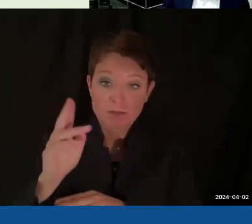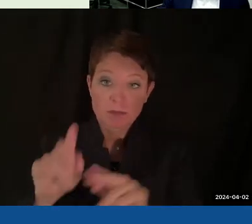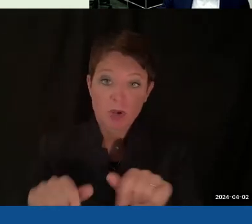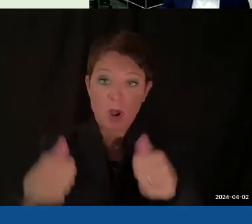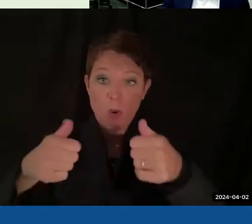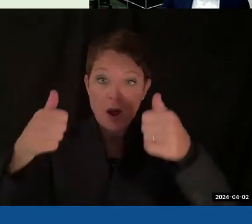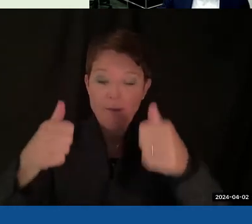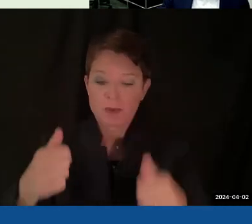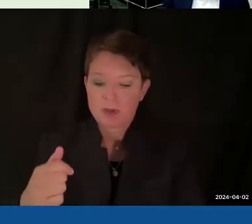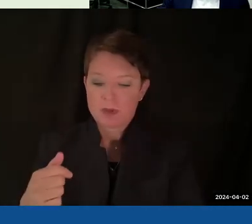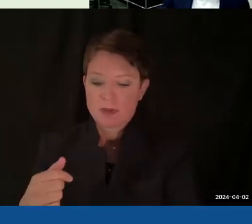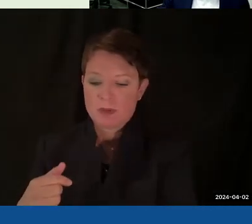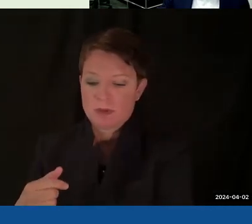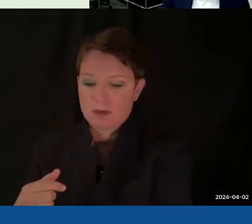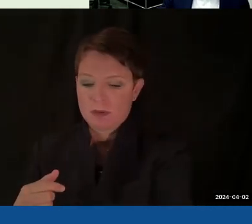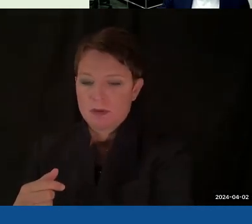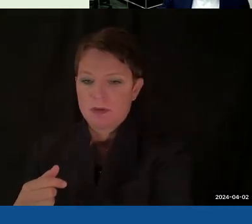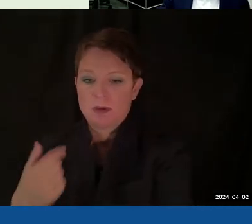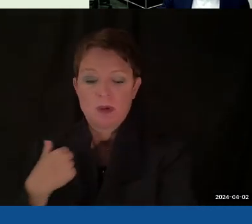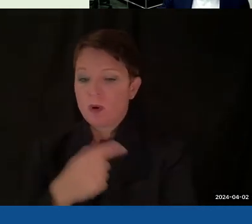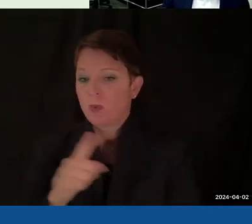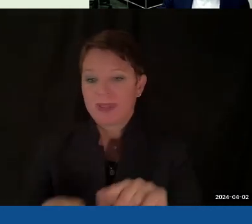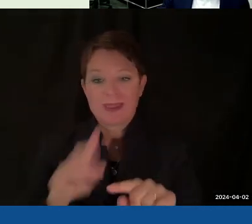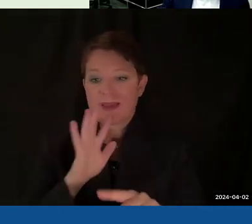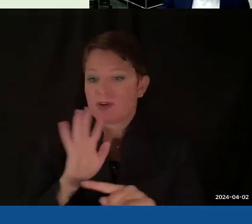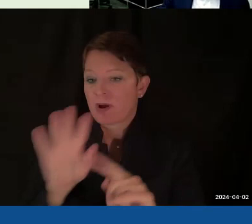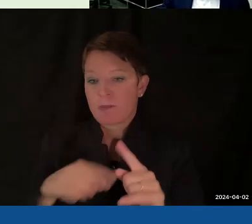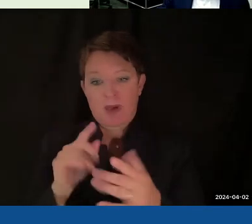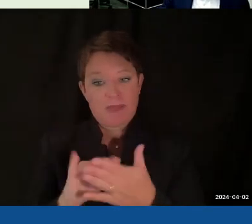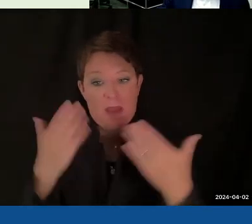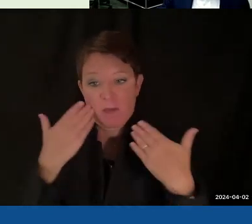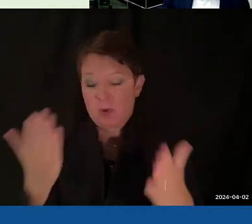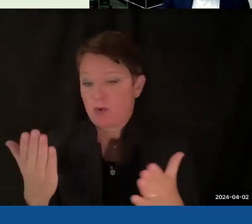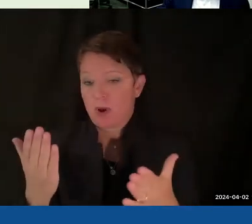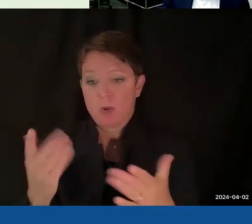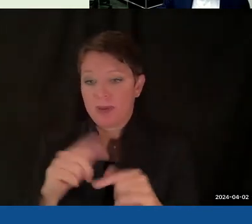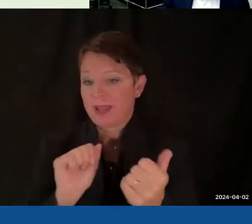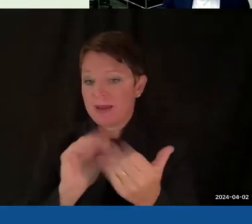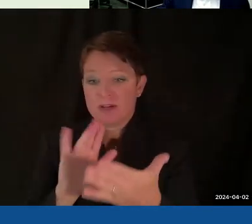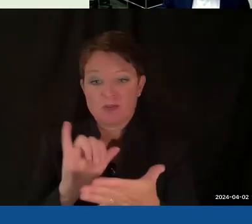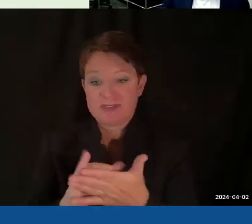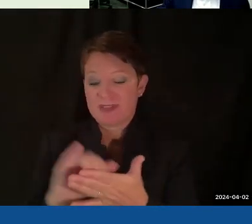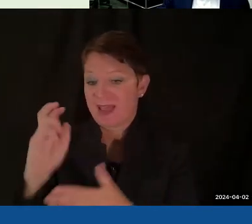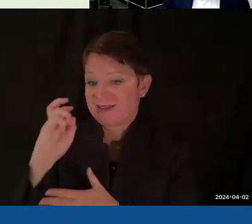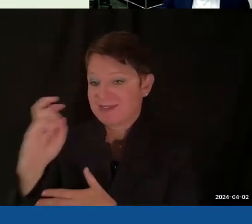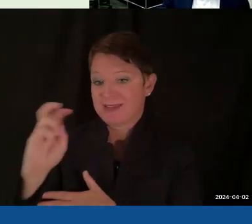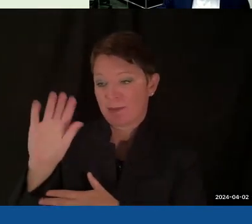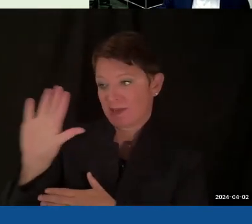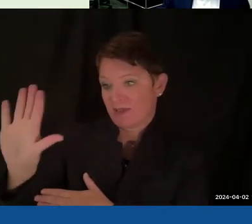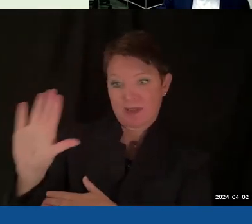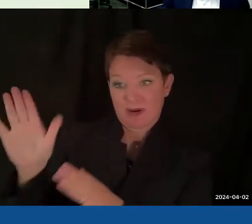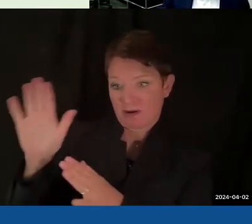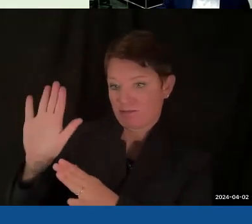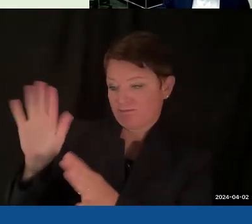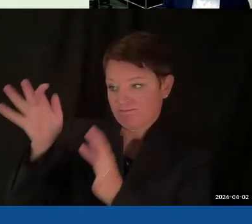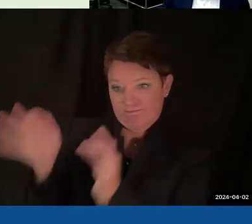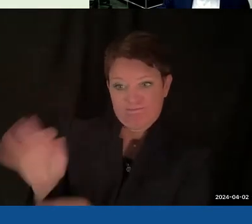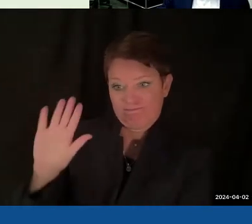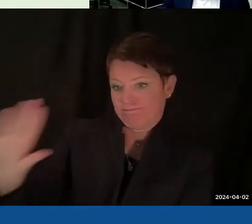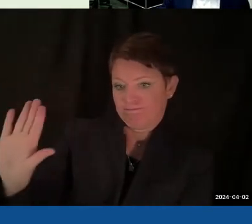I don't think that's something we can comment on. We wouldn't be able to address SEPTA's fare system.